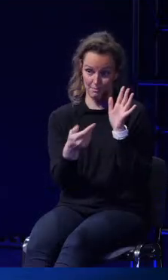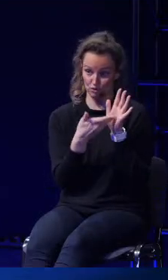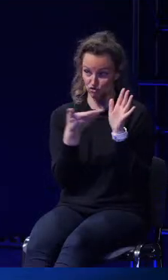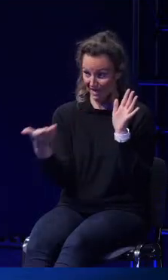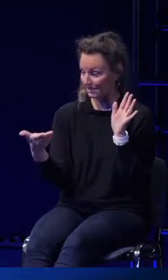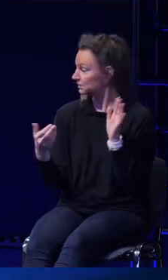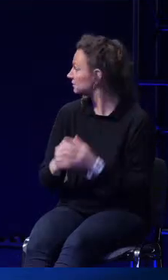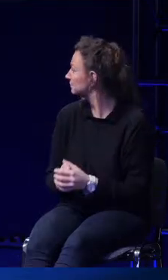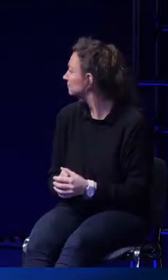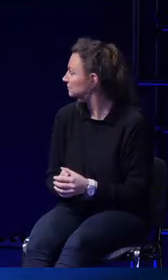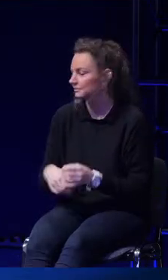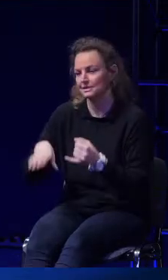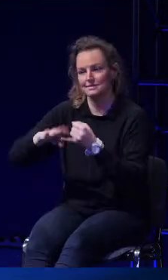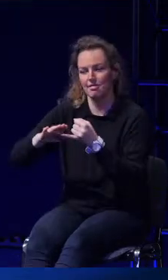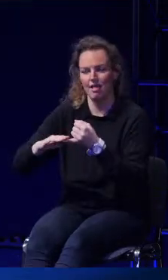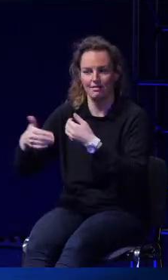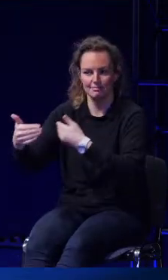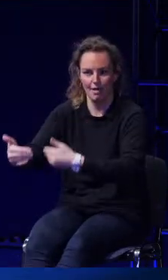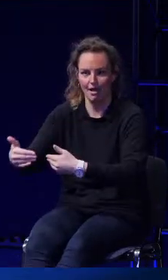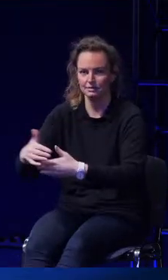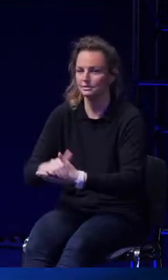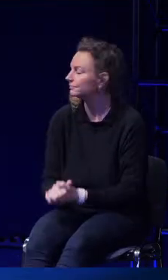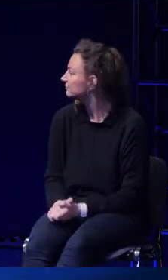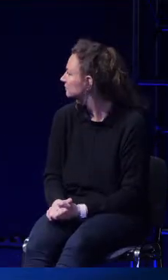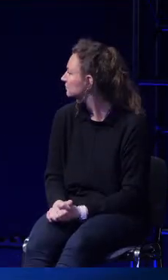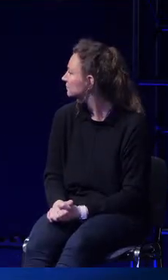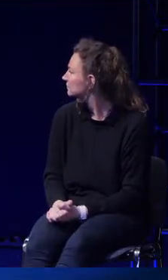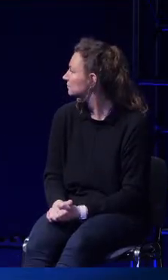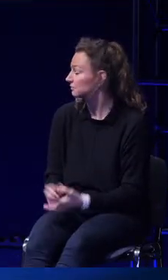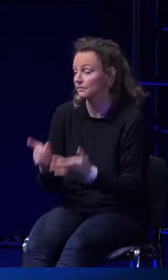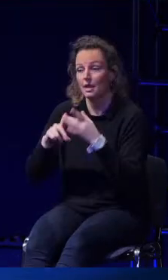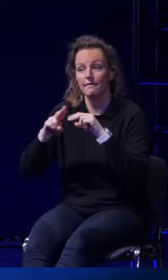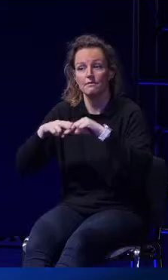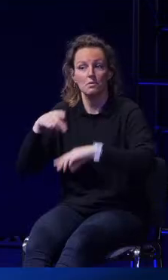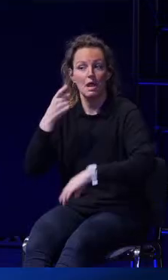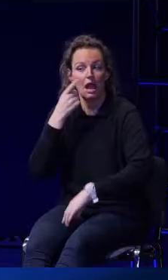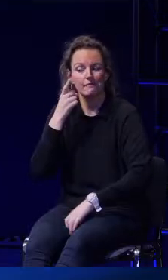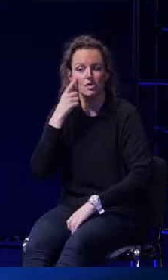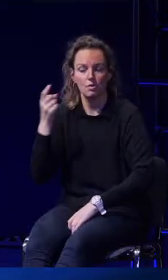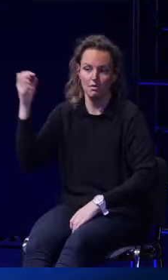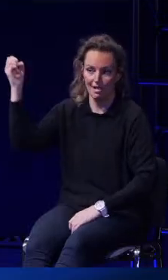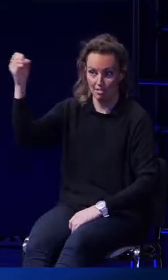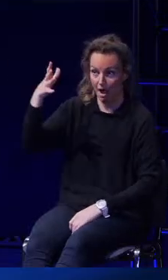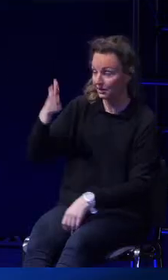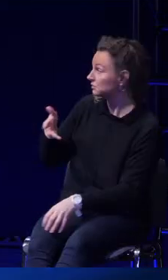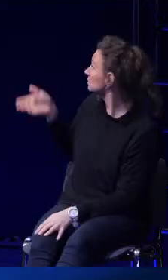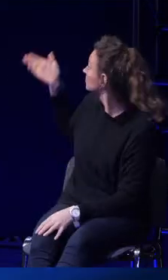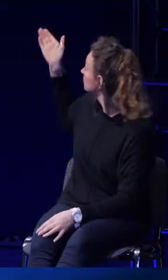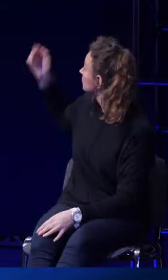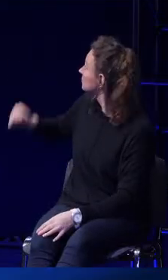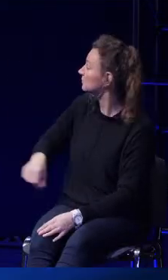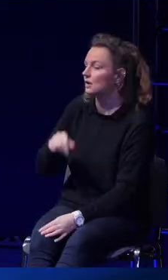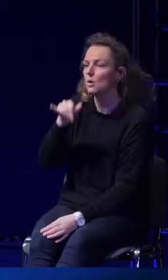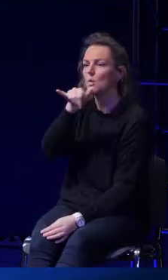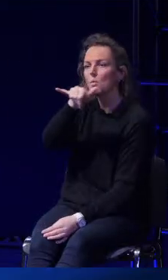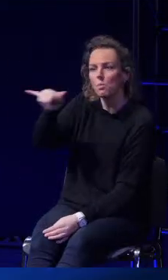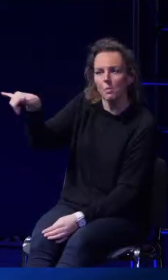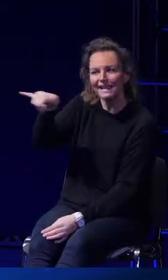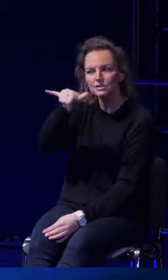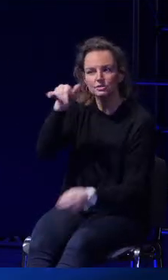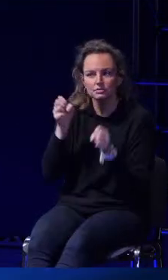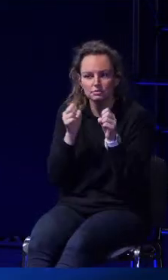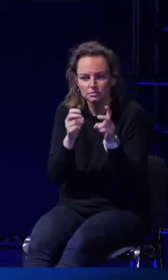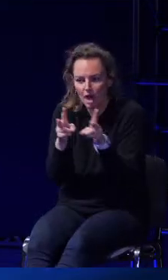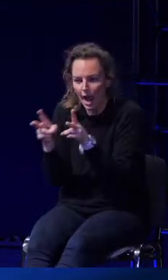portion, I promise you, is that if you look at this light right here, which color of red are we talking about,